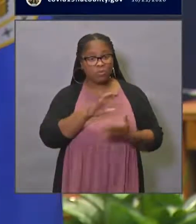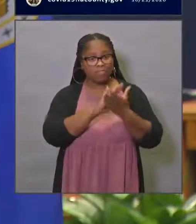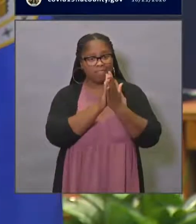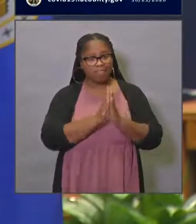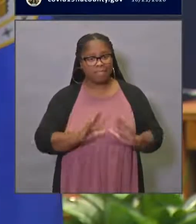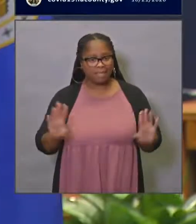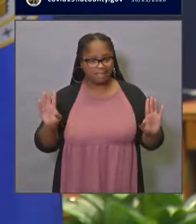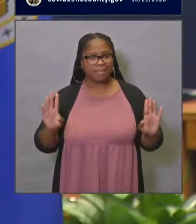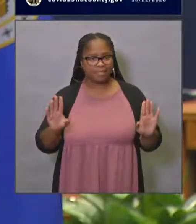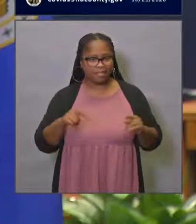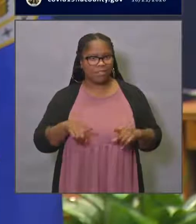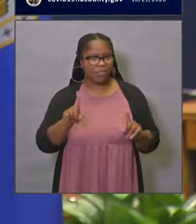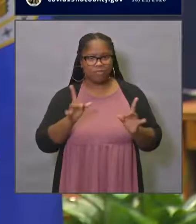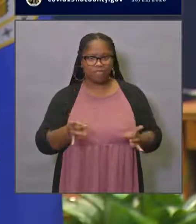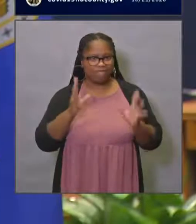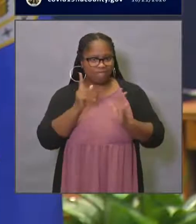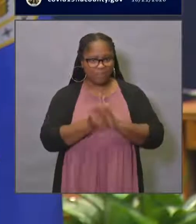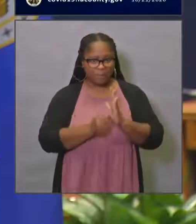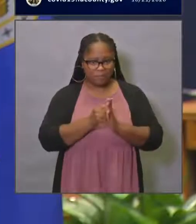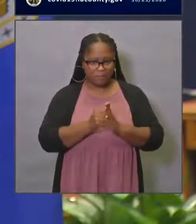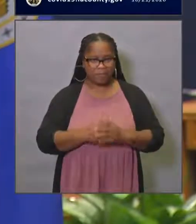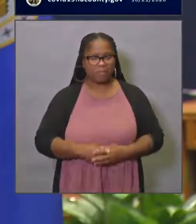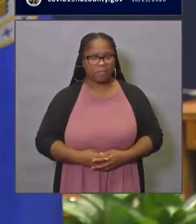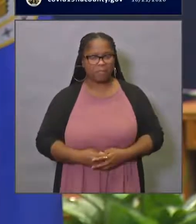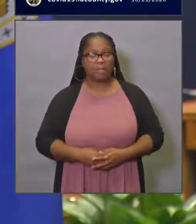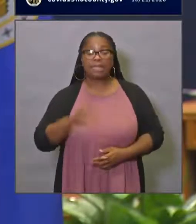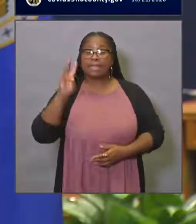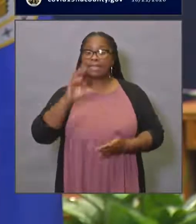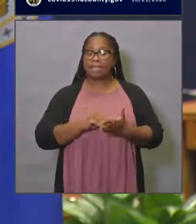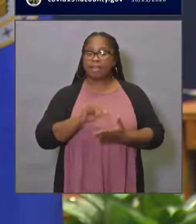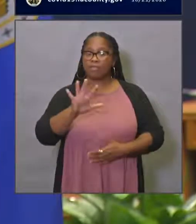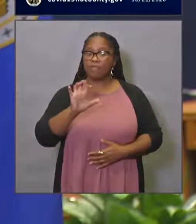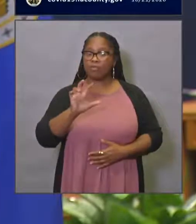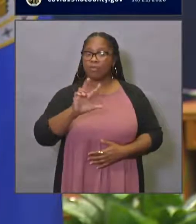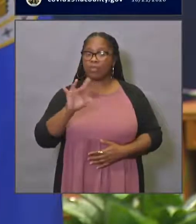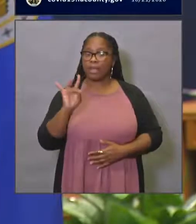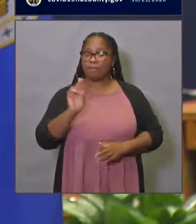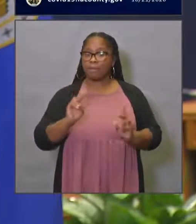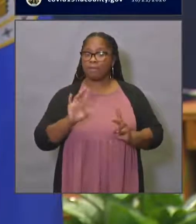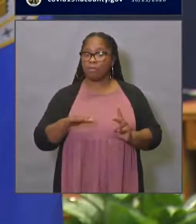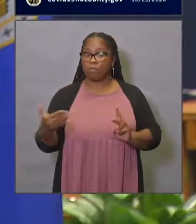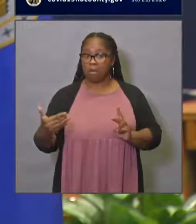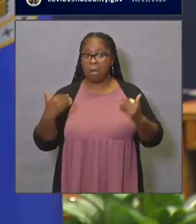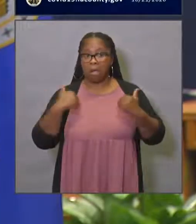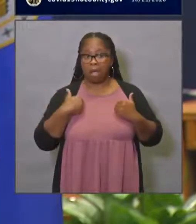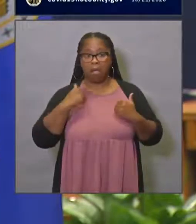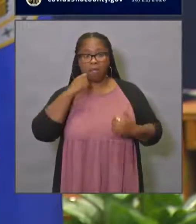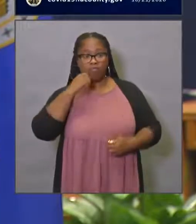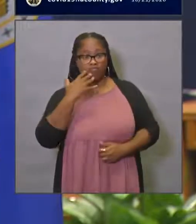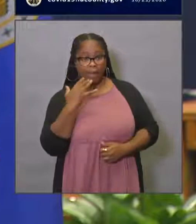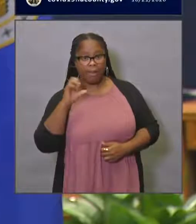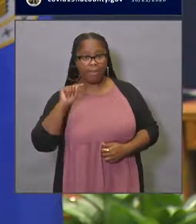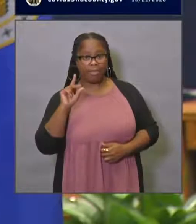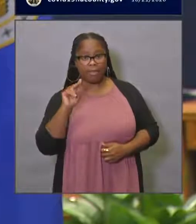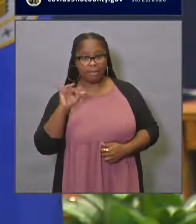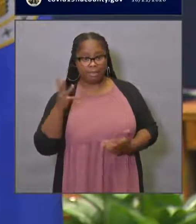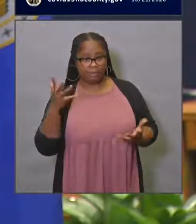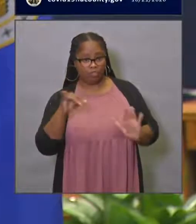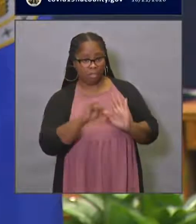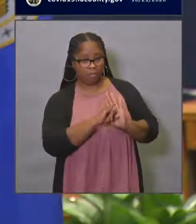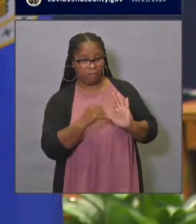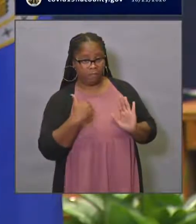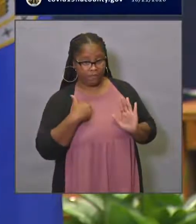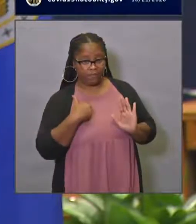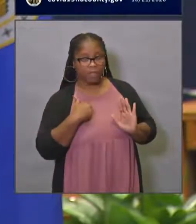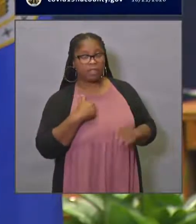time. For the 6,538 people who passed away where race and ethnicity has been identified,